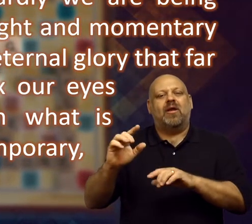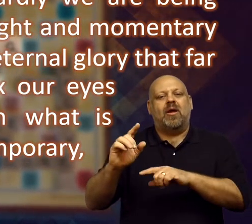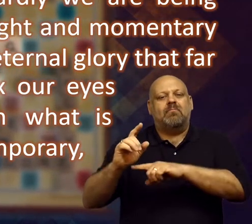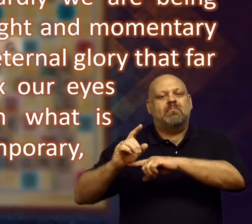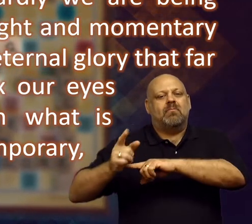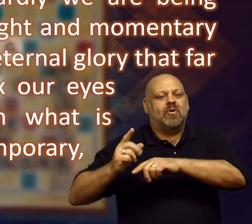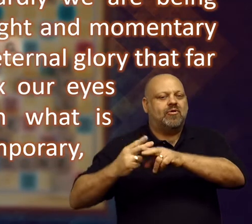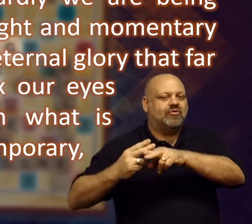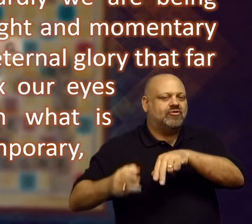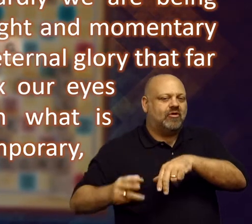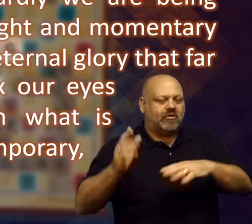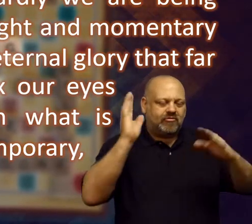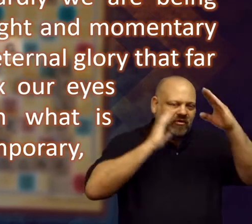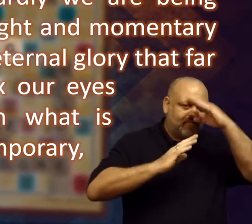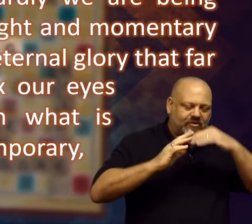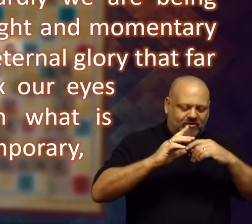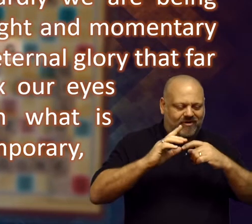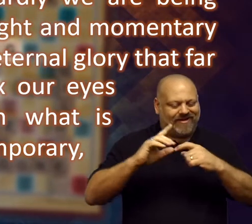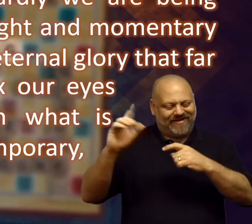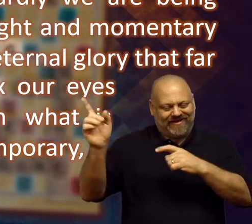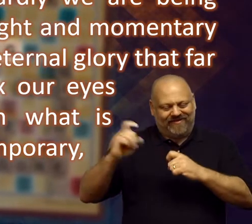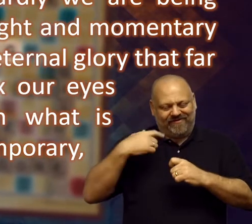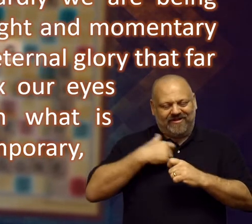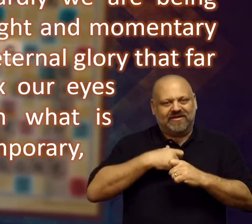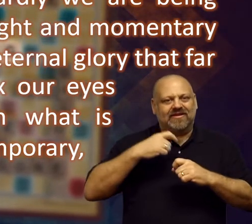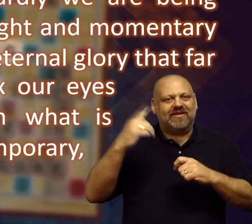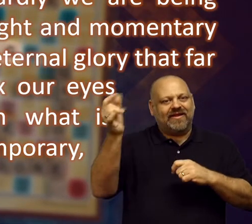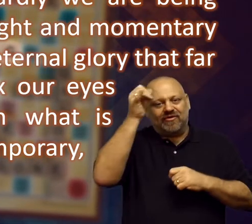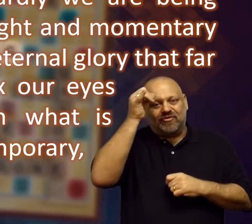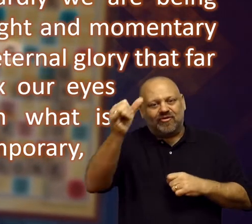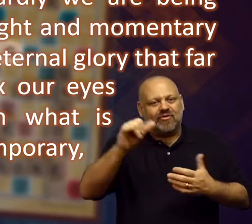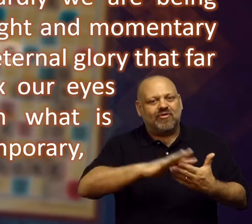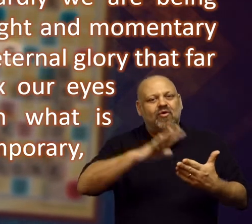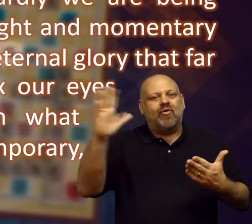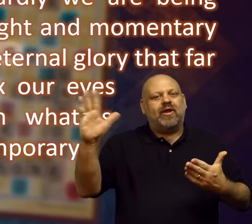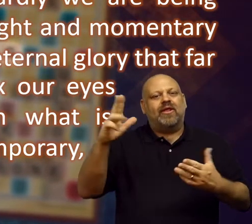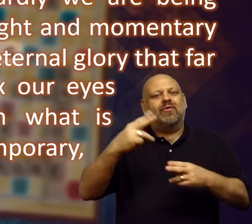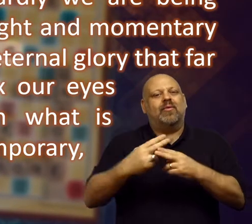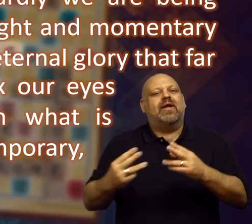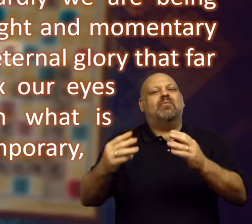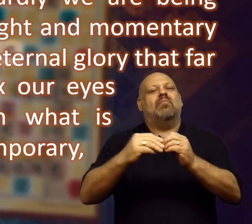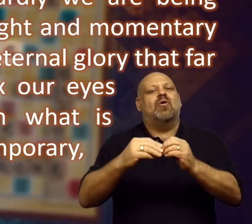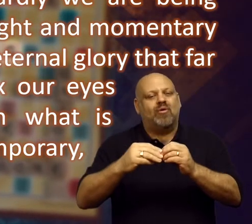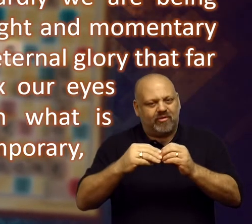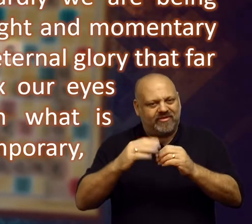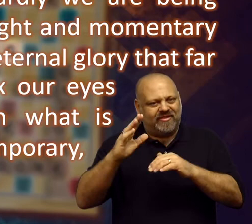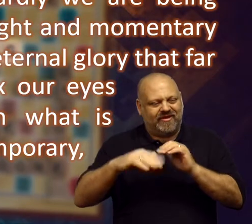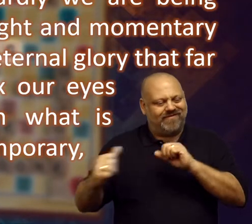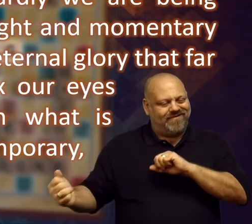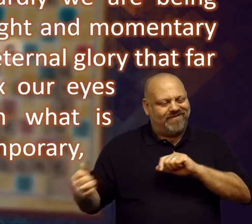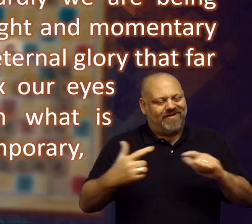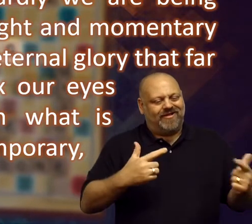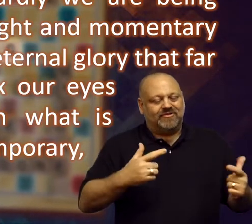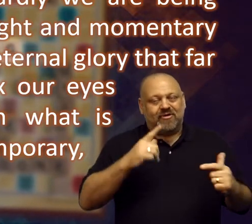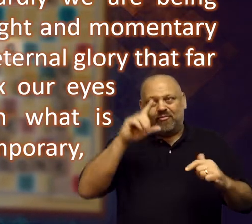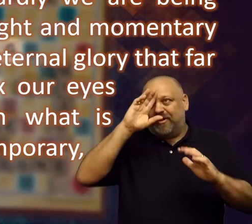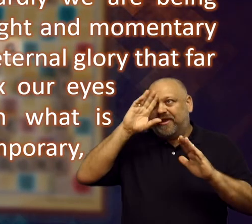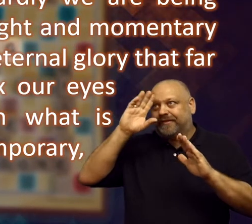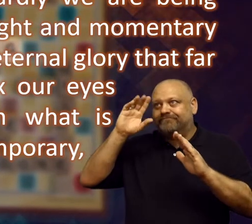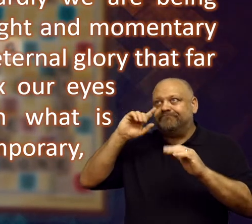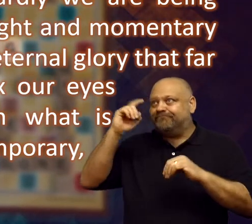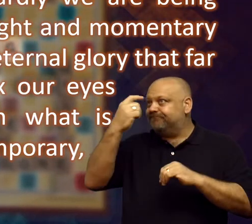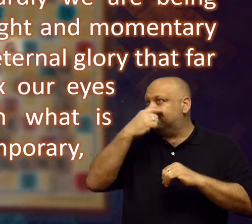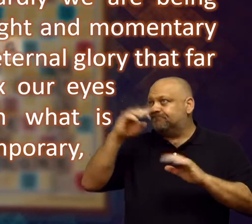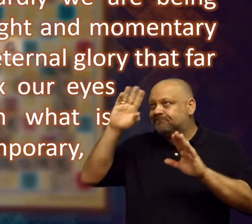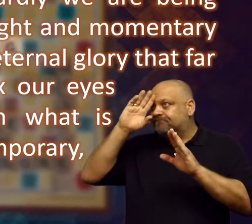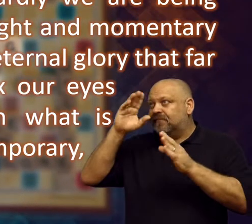light and momentary troubles are achieving for us an eternal glory that far outweighs them all. So we